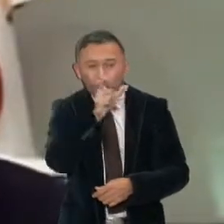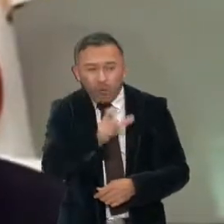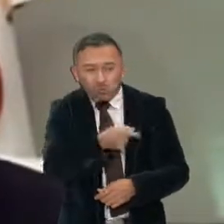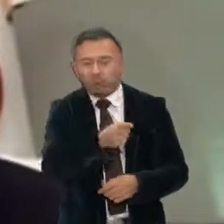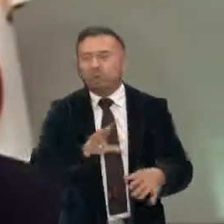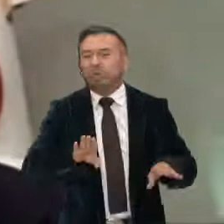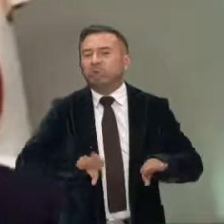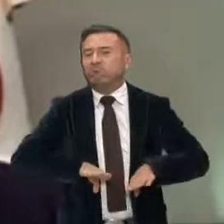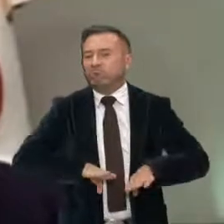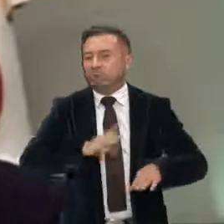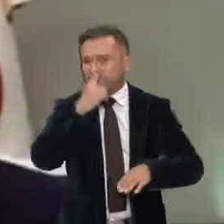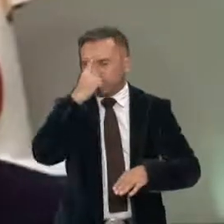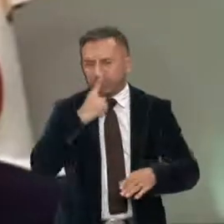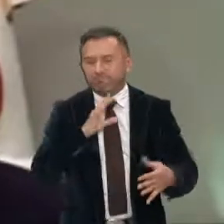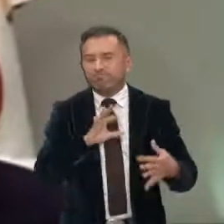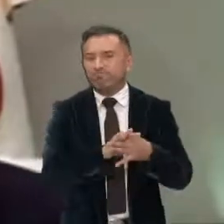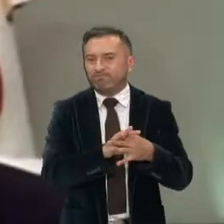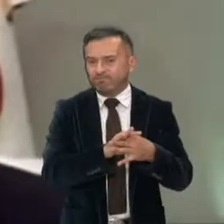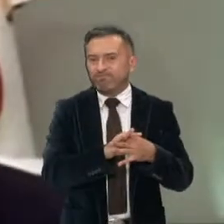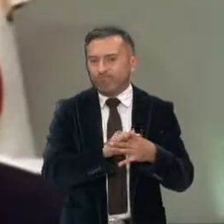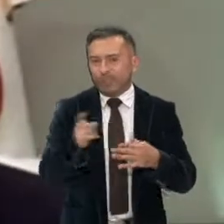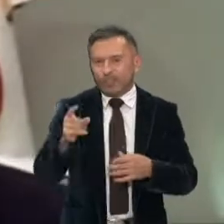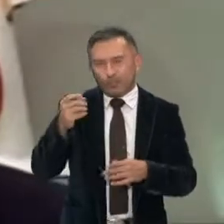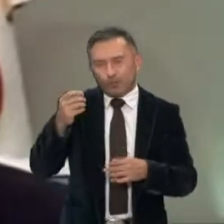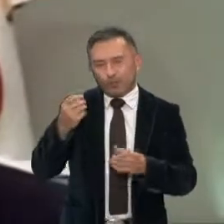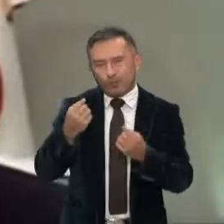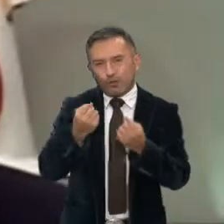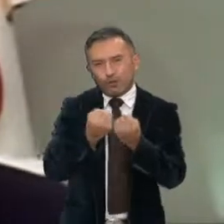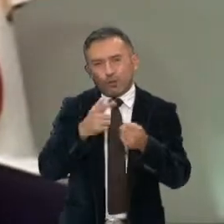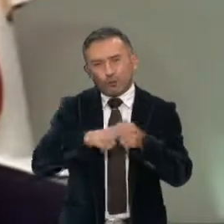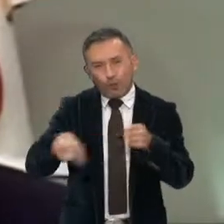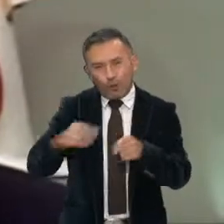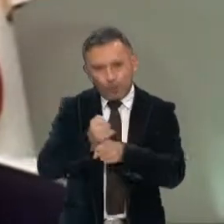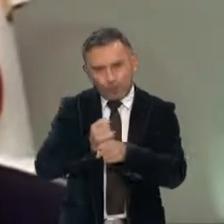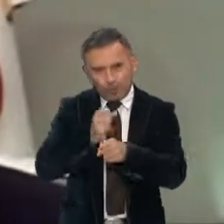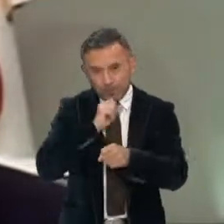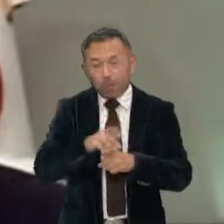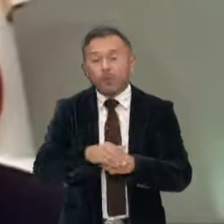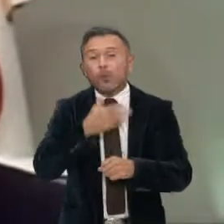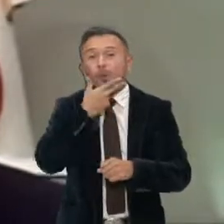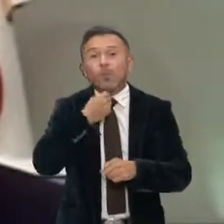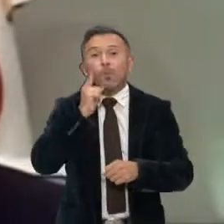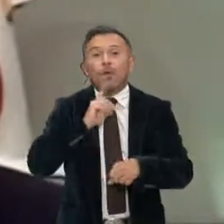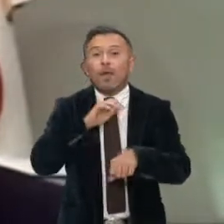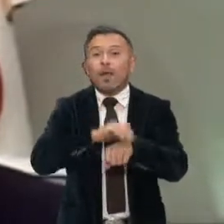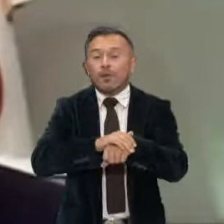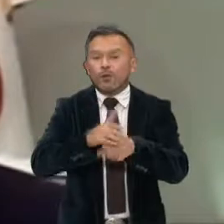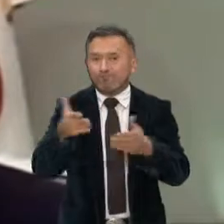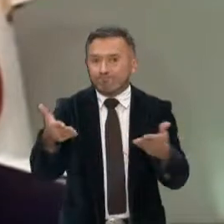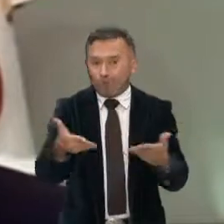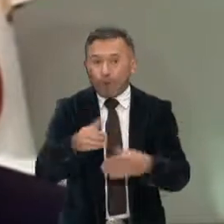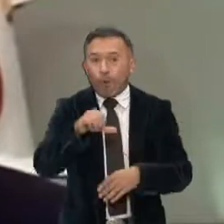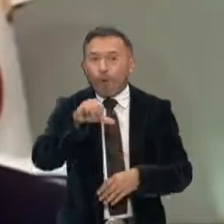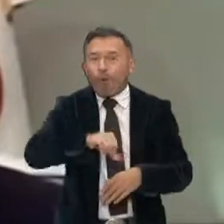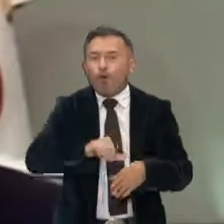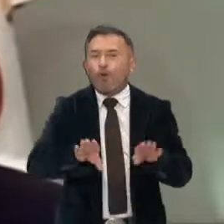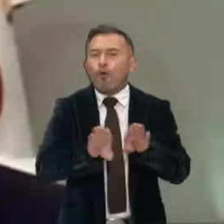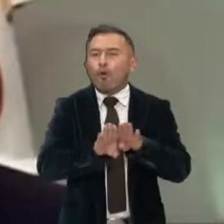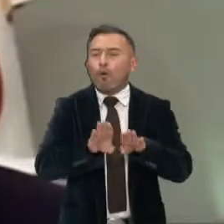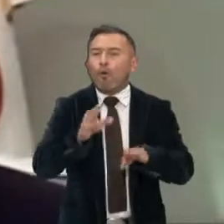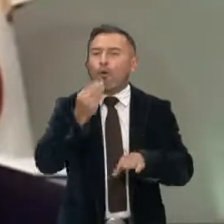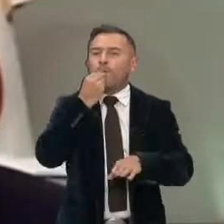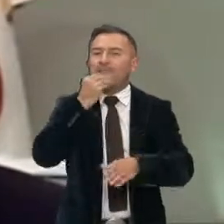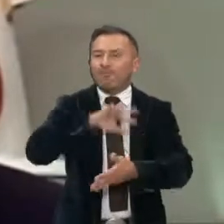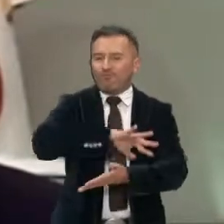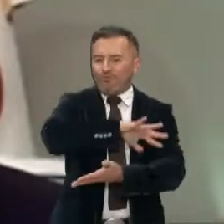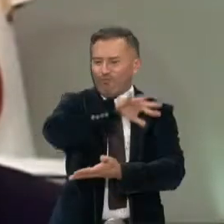or has these qualities according to the German sociologist. Dear friends, please be ready